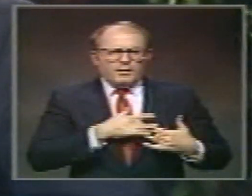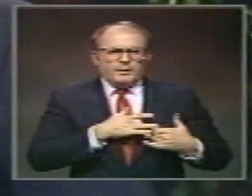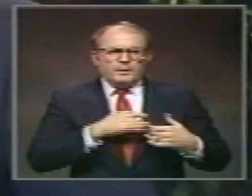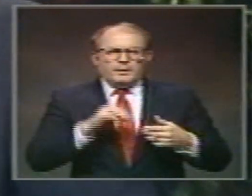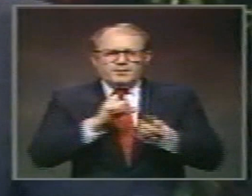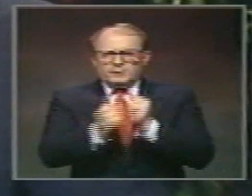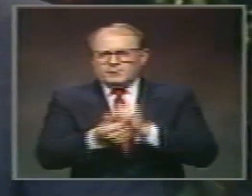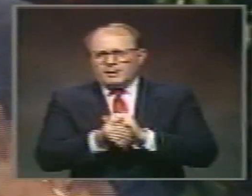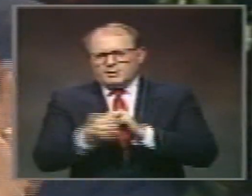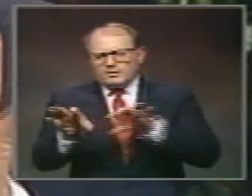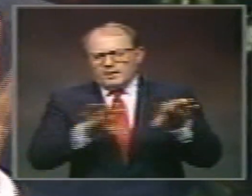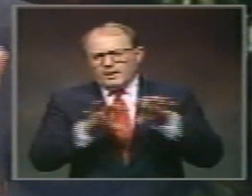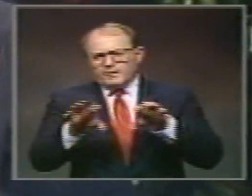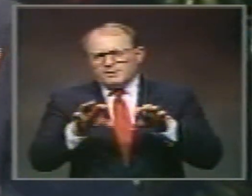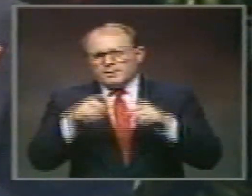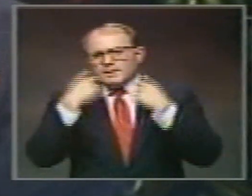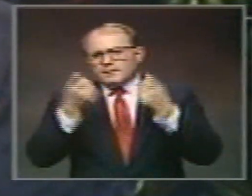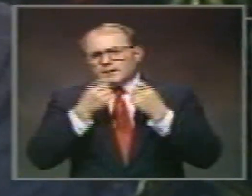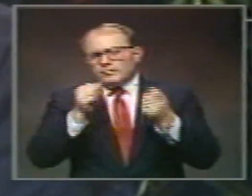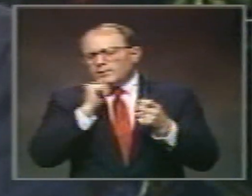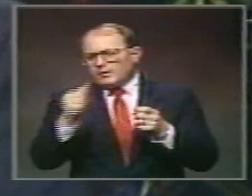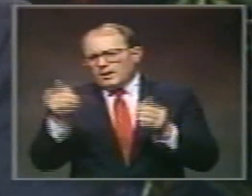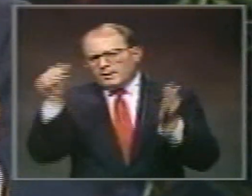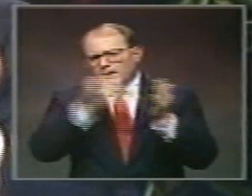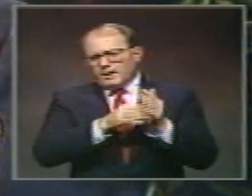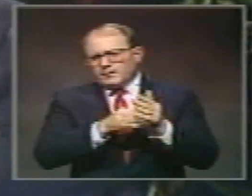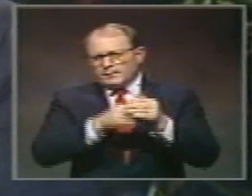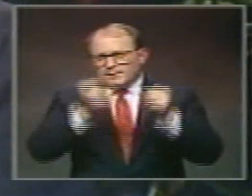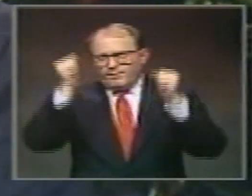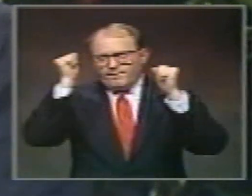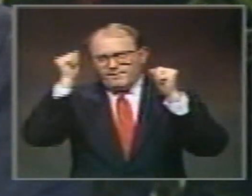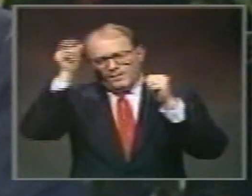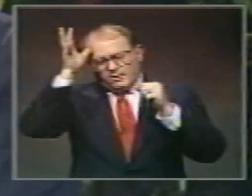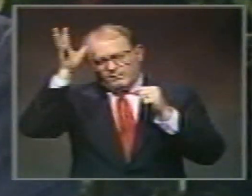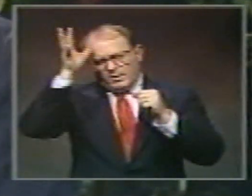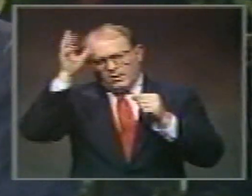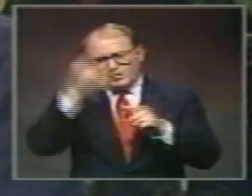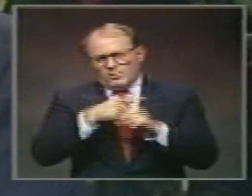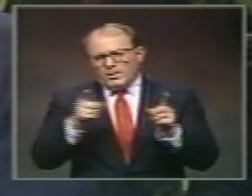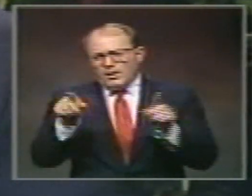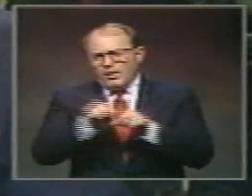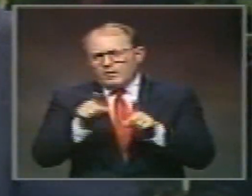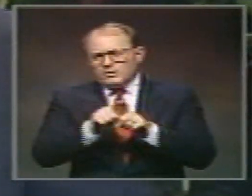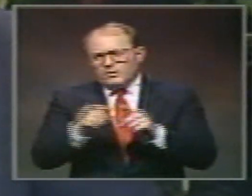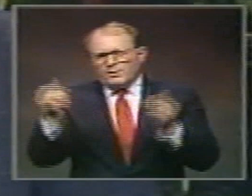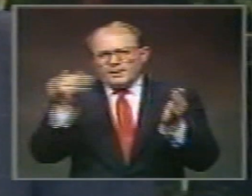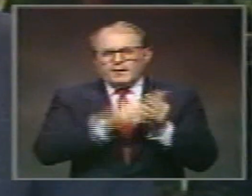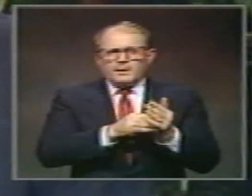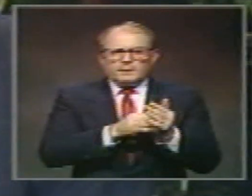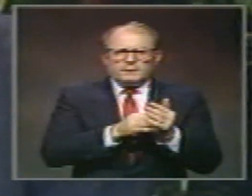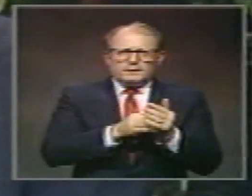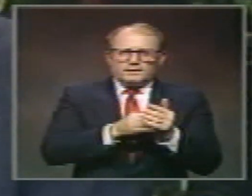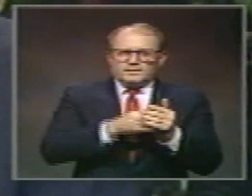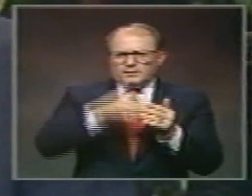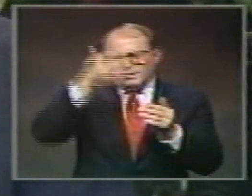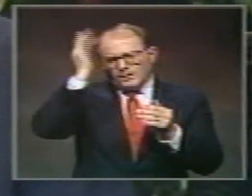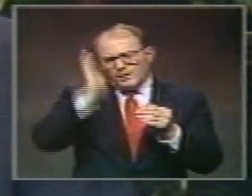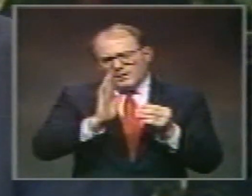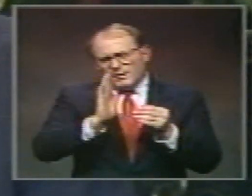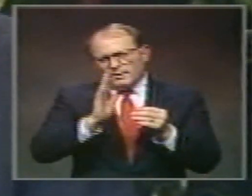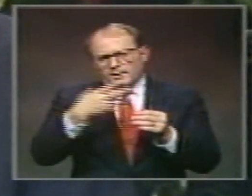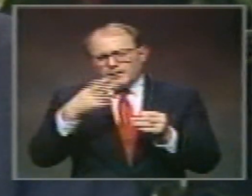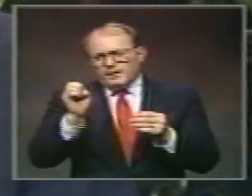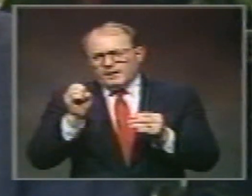behavior. His sin was not only against a loving father, but against a holy and just God. He acted humbly this